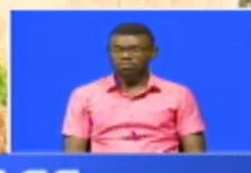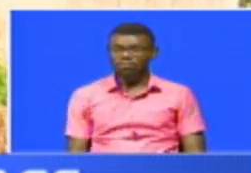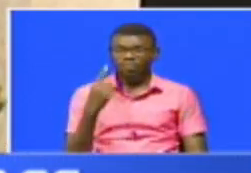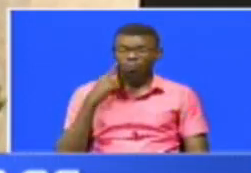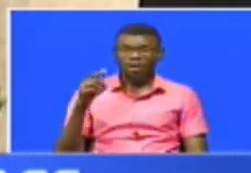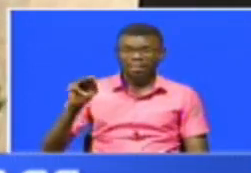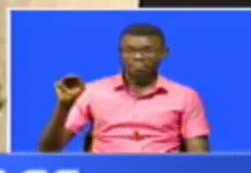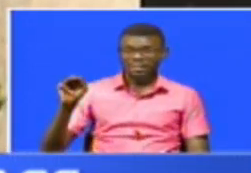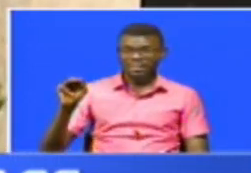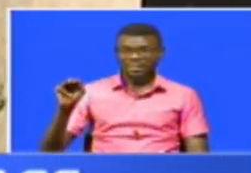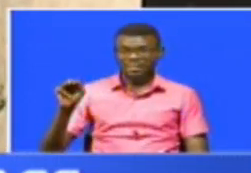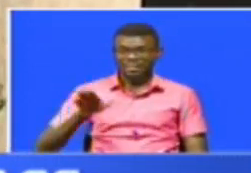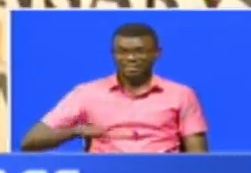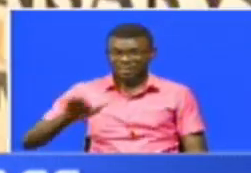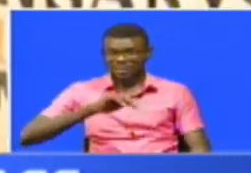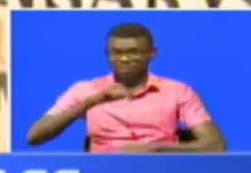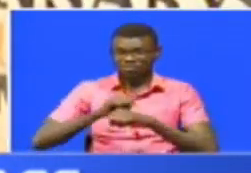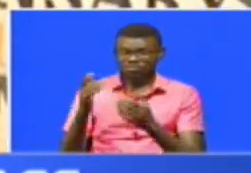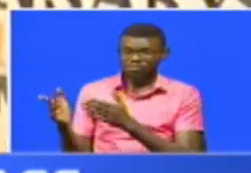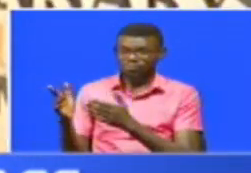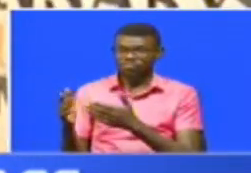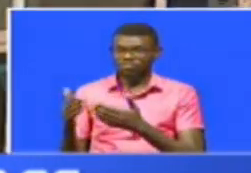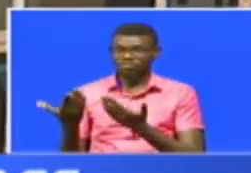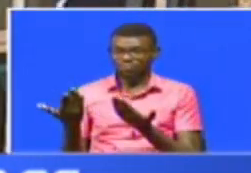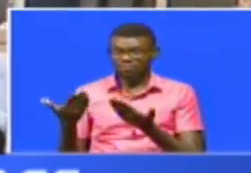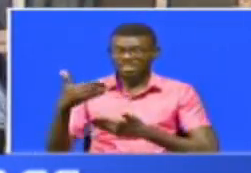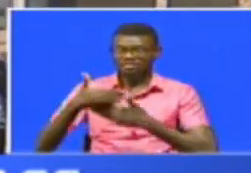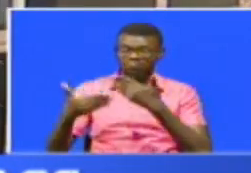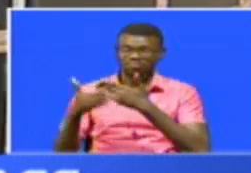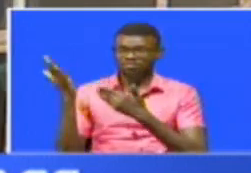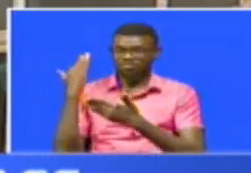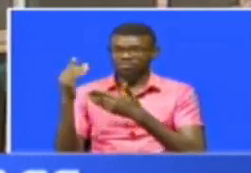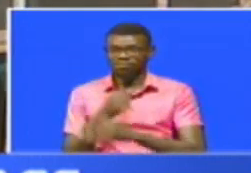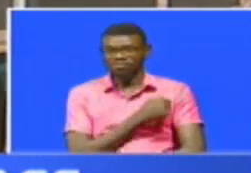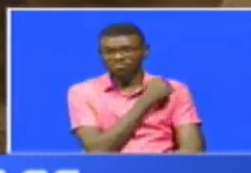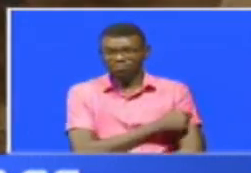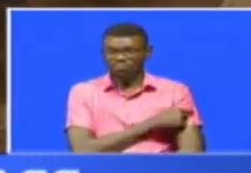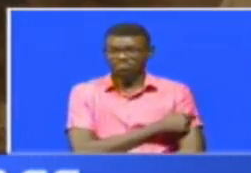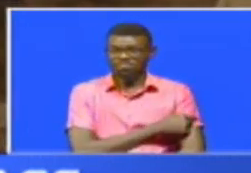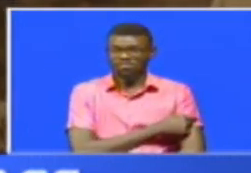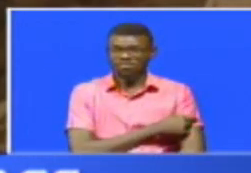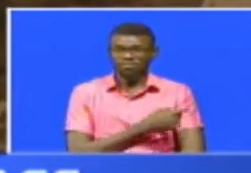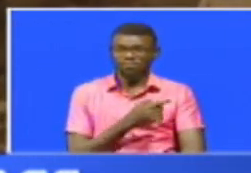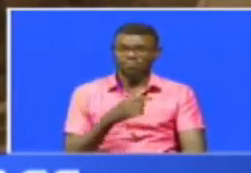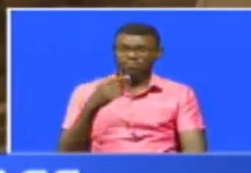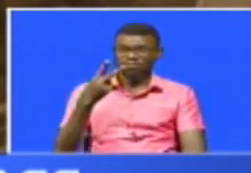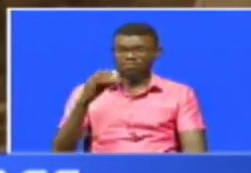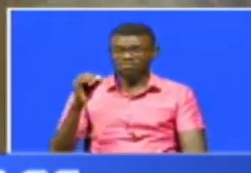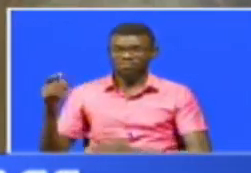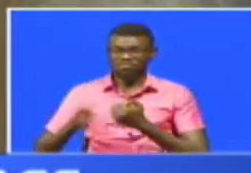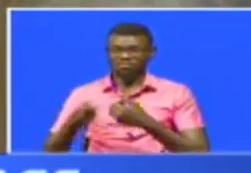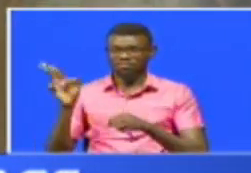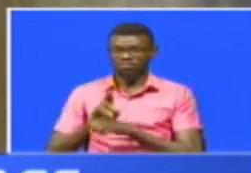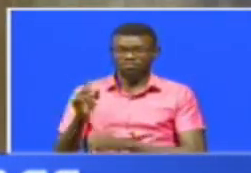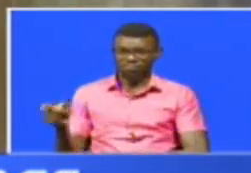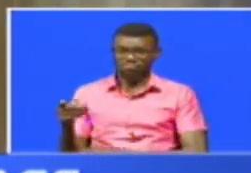100 meters from the school is this structure that once upon a time was a dispensary. It was last used in 2006.